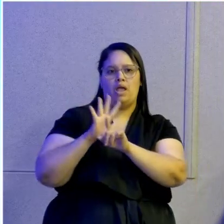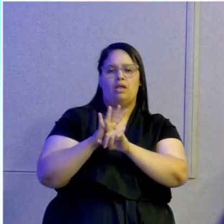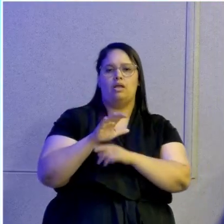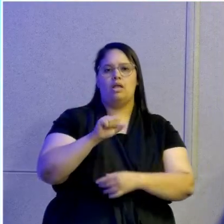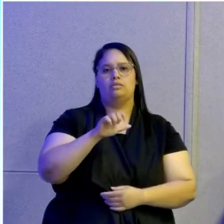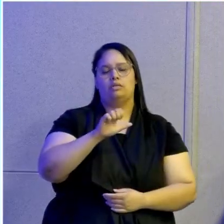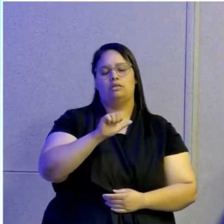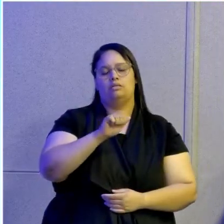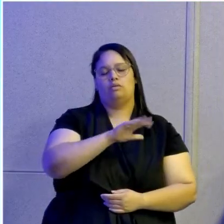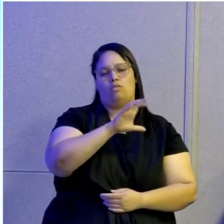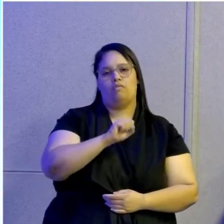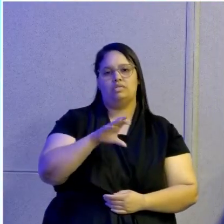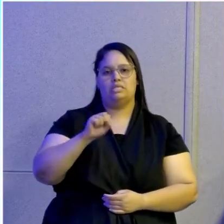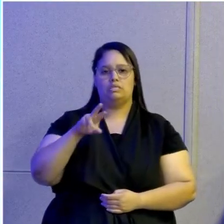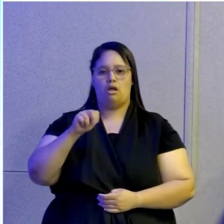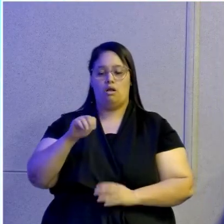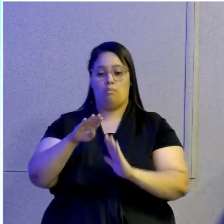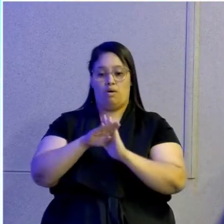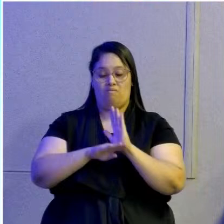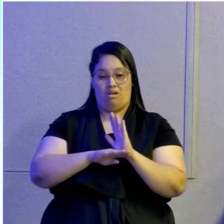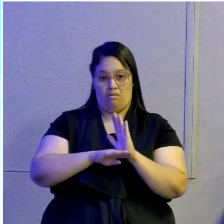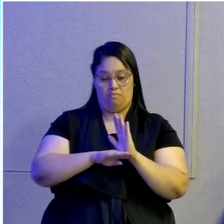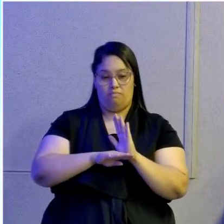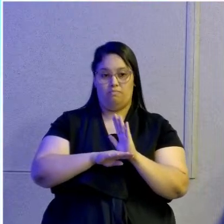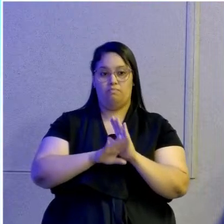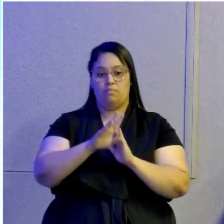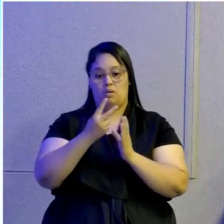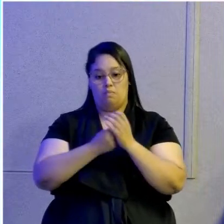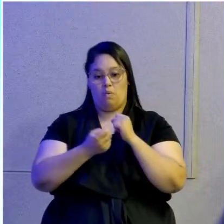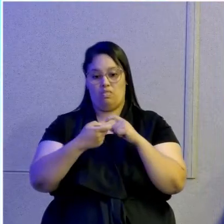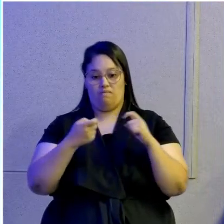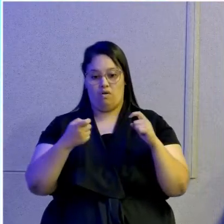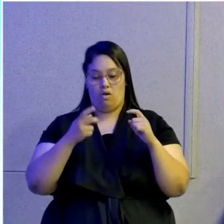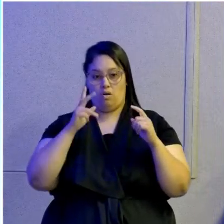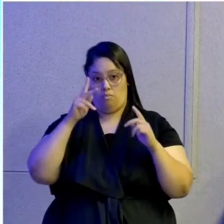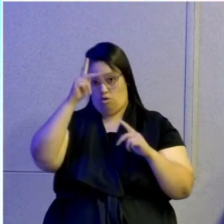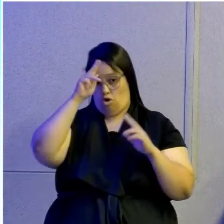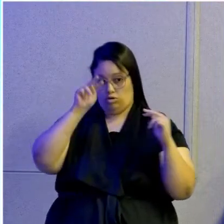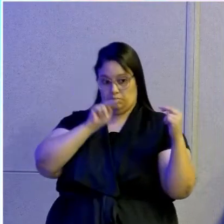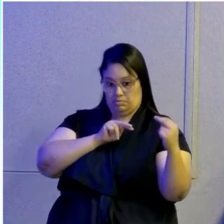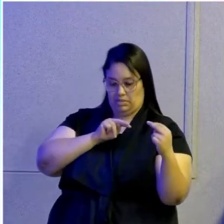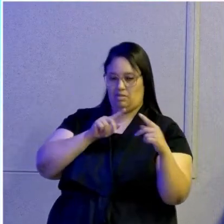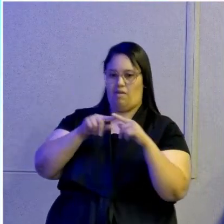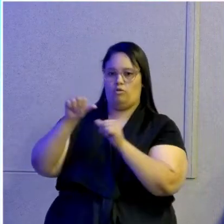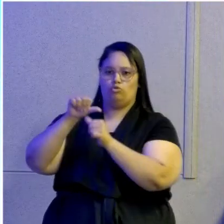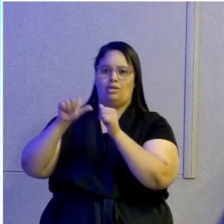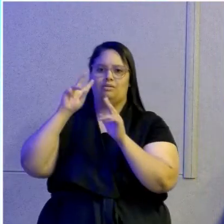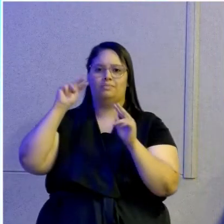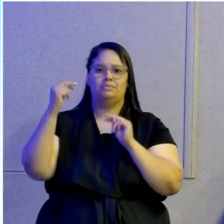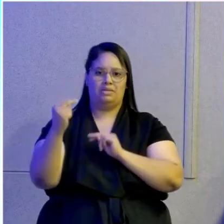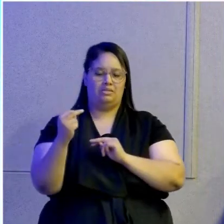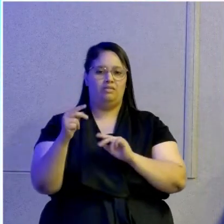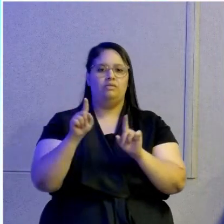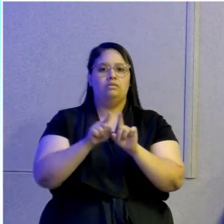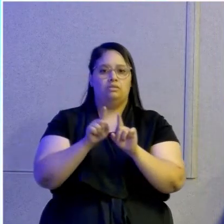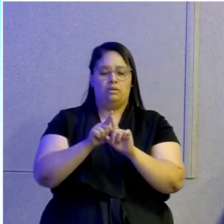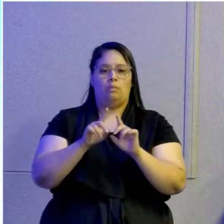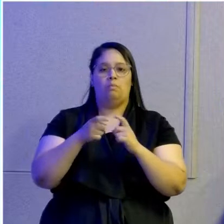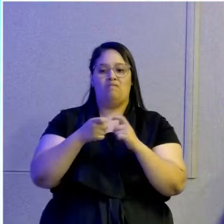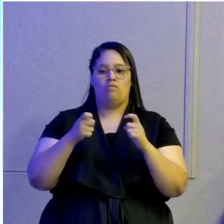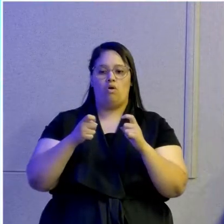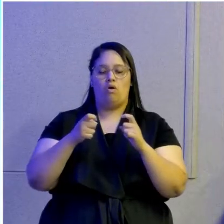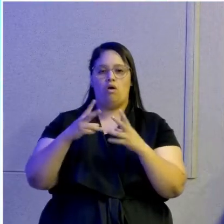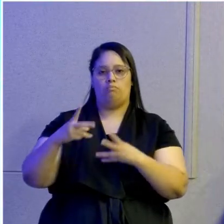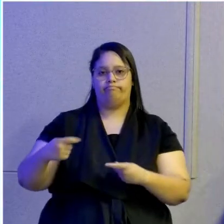program, both from the knowledge and the societal perspective, but also on the contribution and